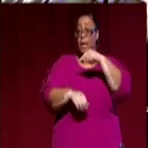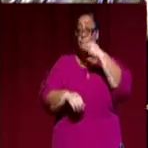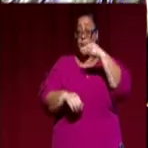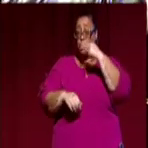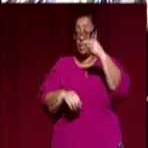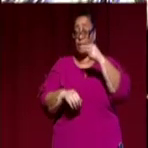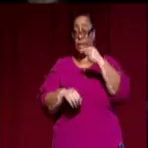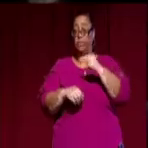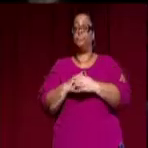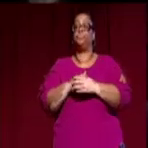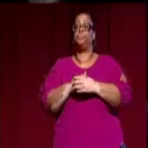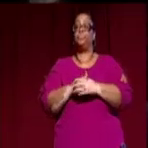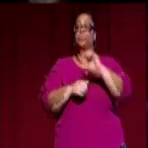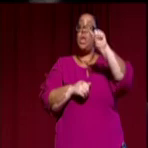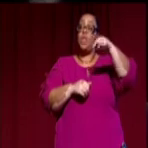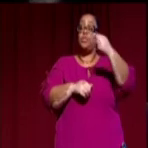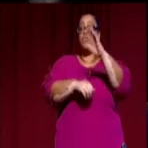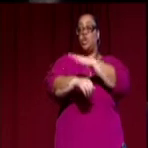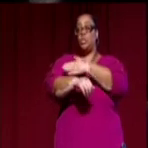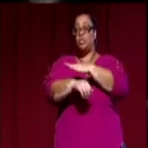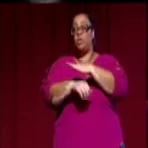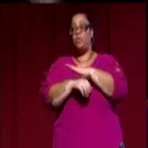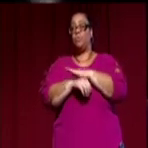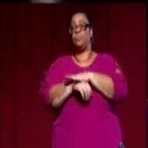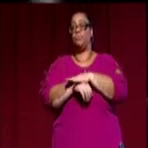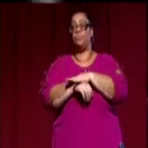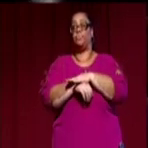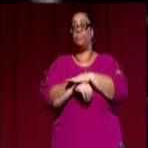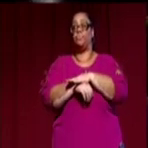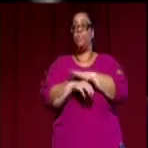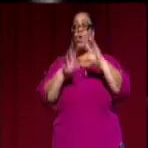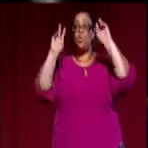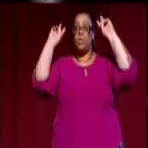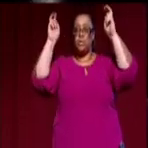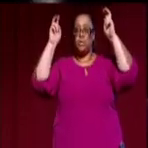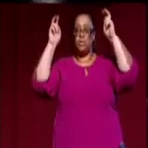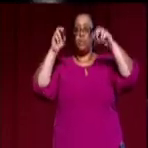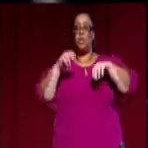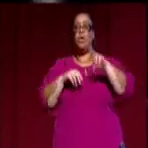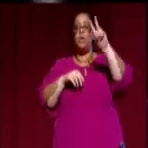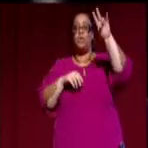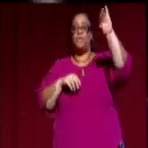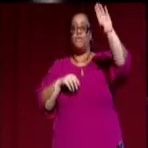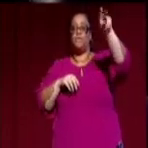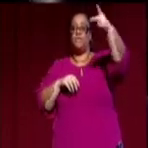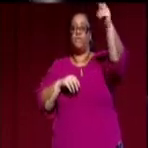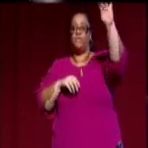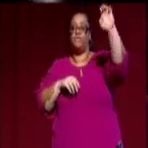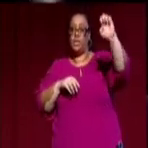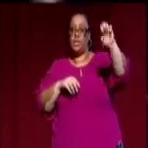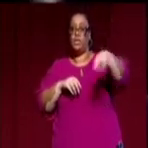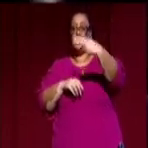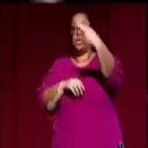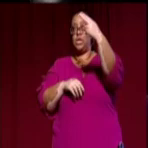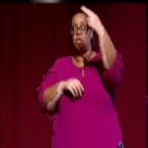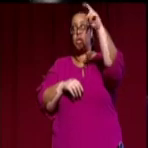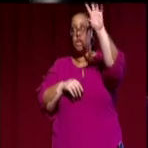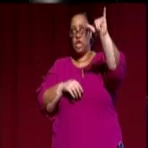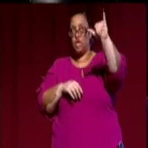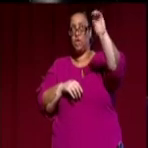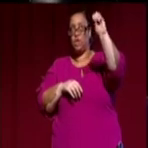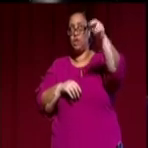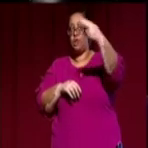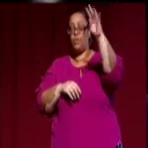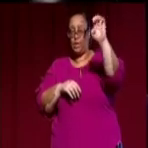first song I ever sang publicly was a song by Vicky Yohe. Yeah, I know. And it was Mercy